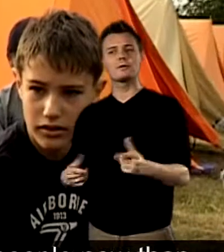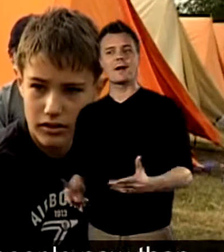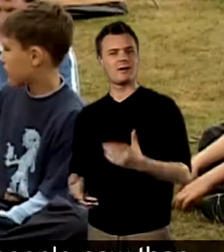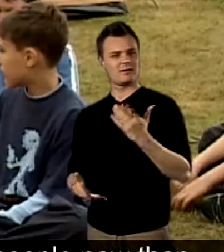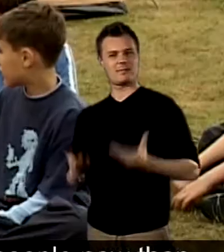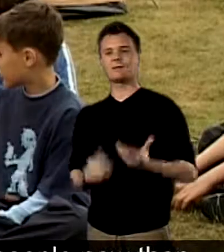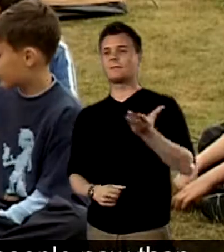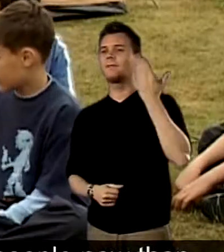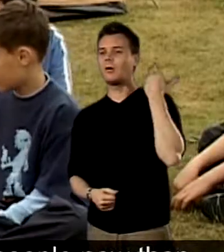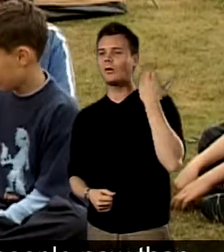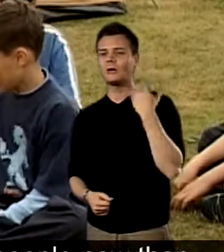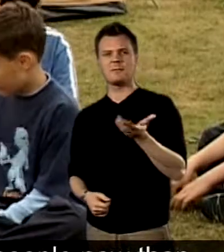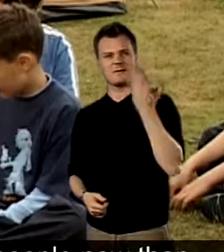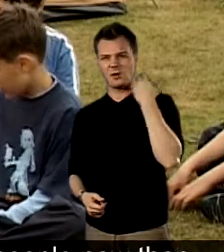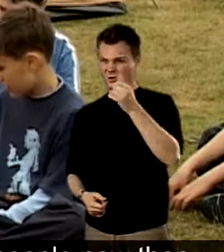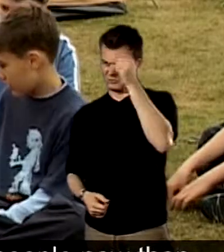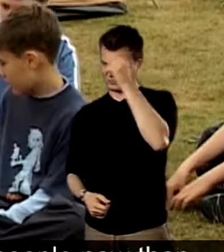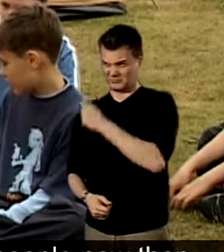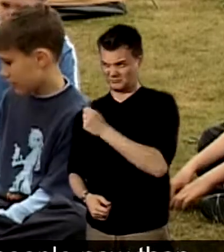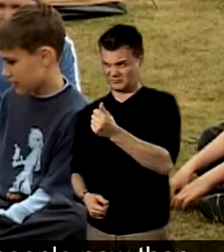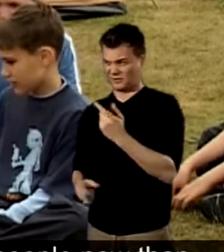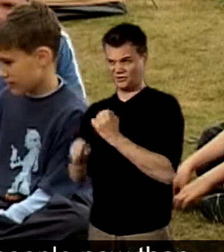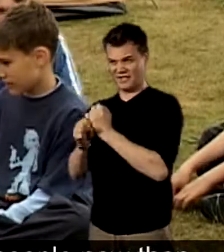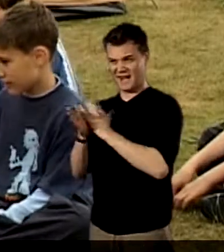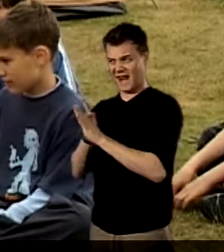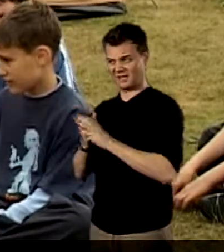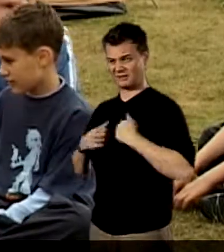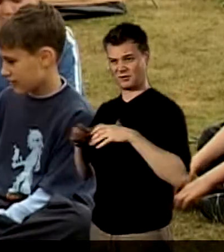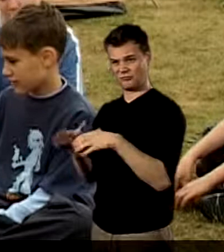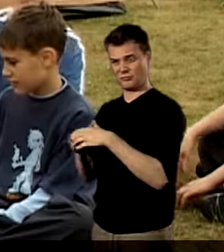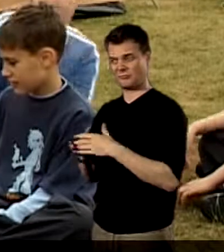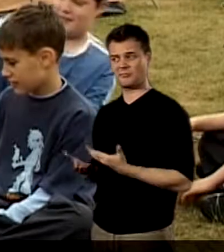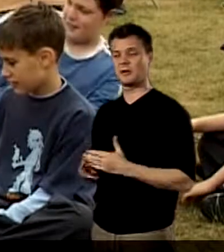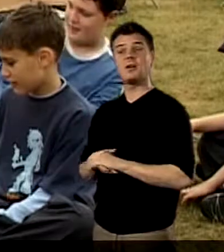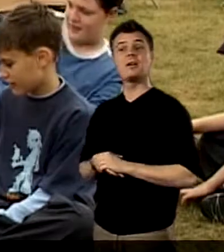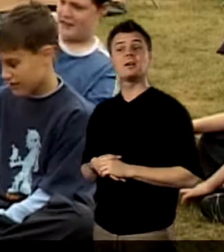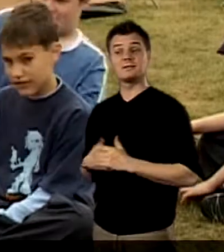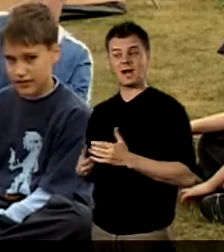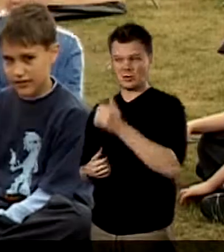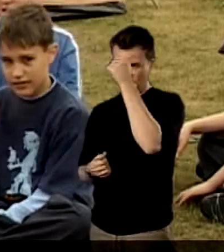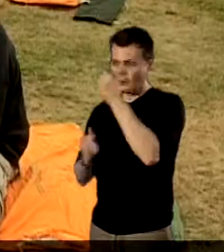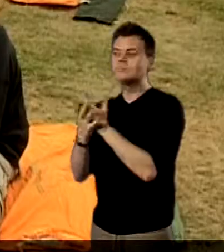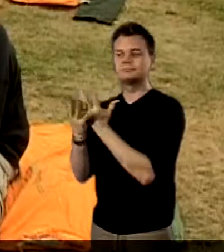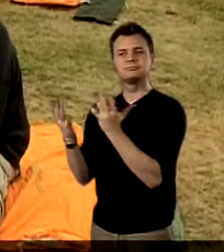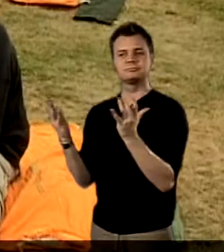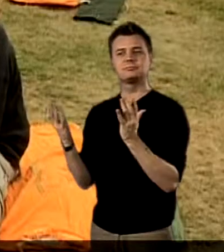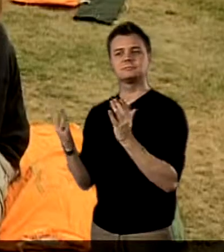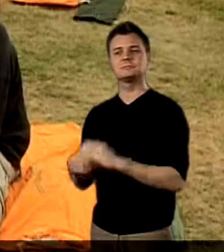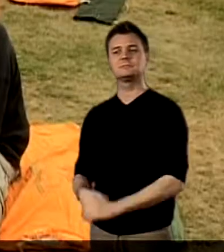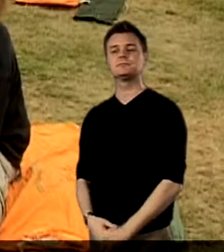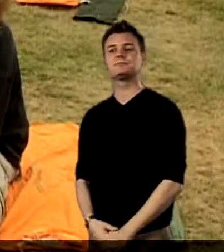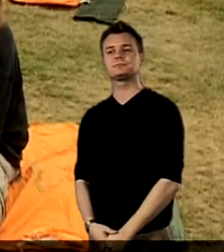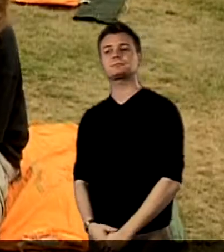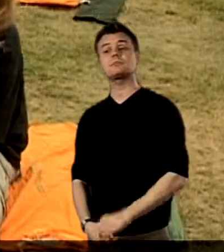do. I hardly knew anybody in GH, but now I know lots of people in GH. One of the